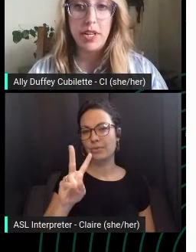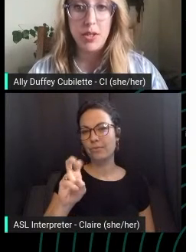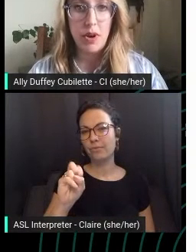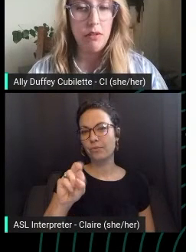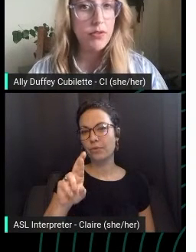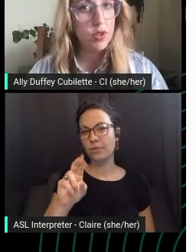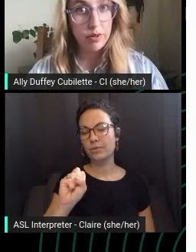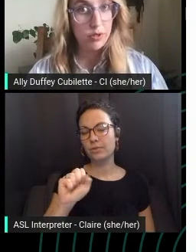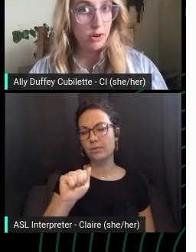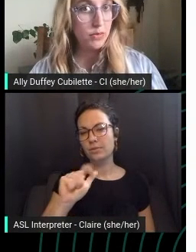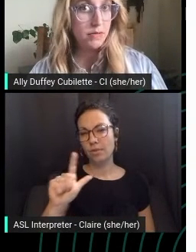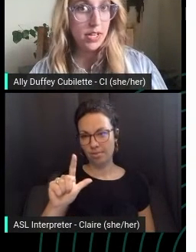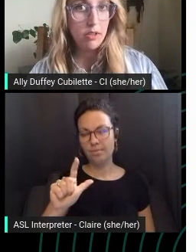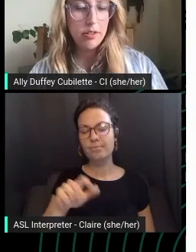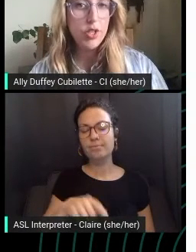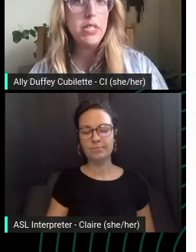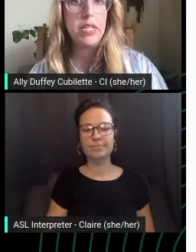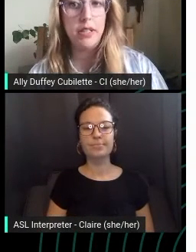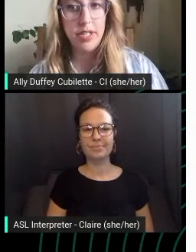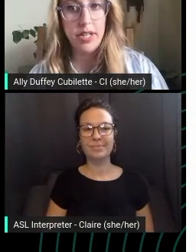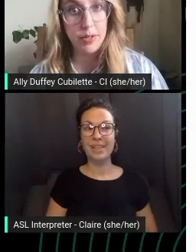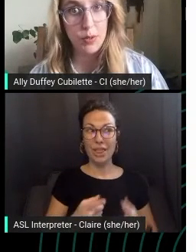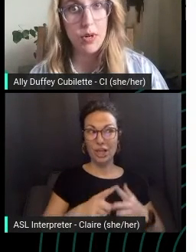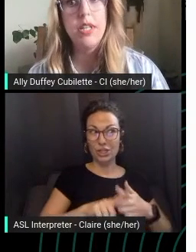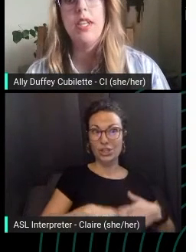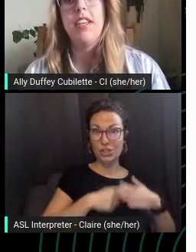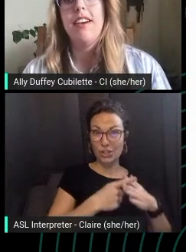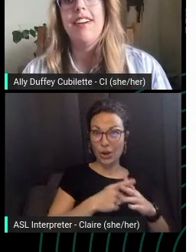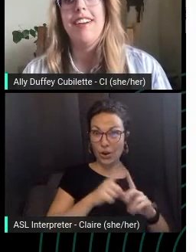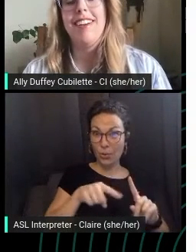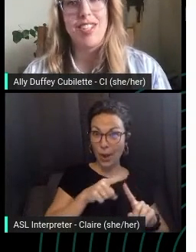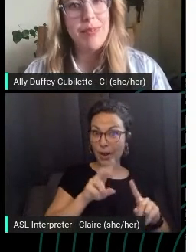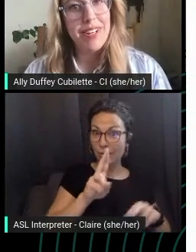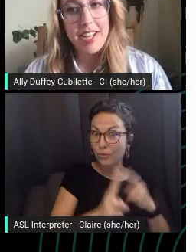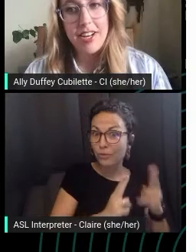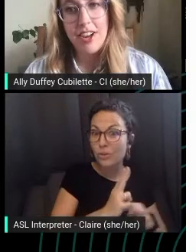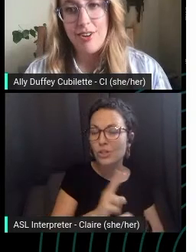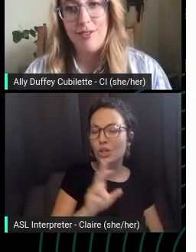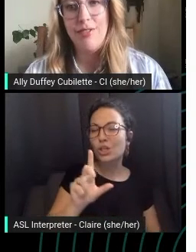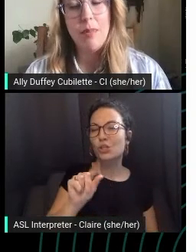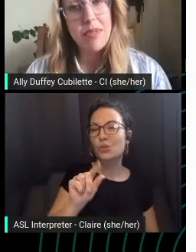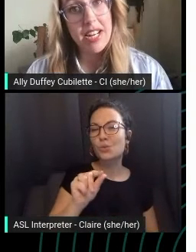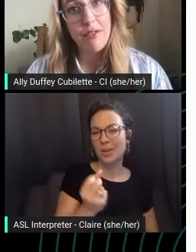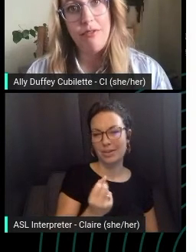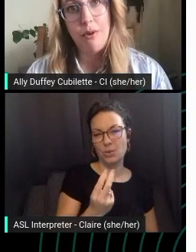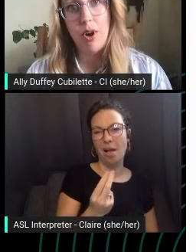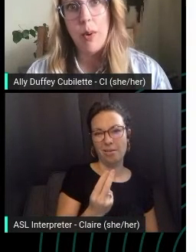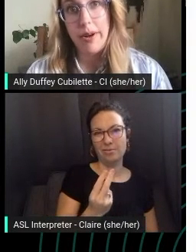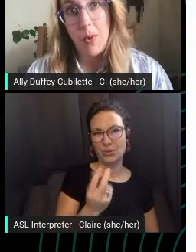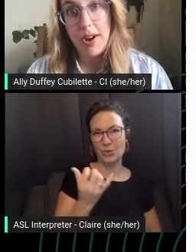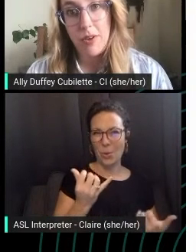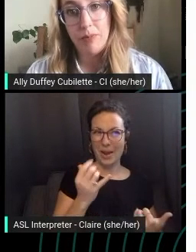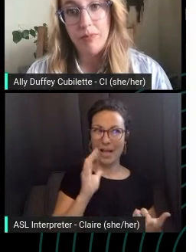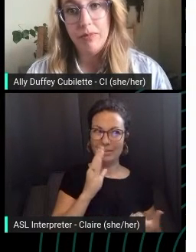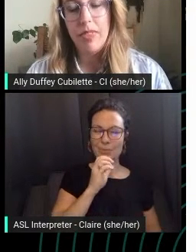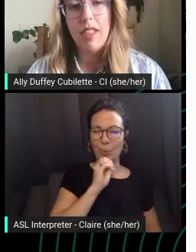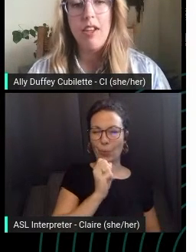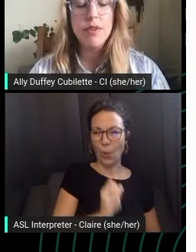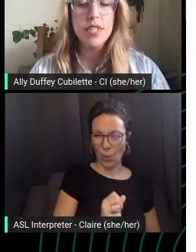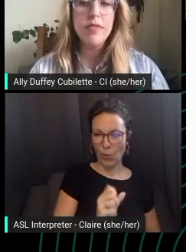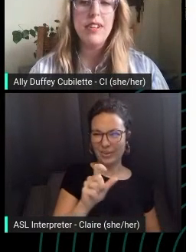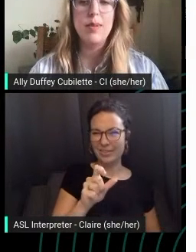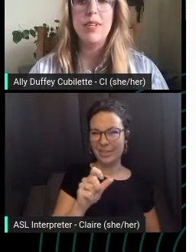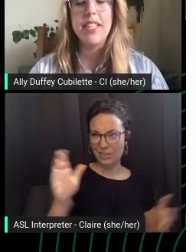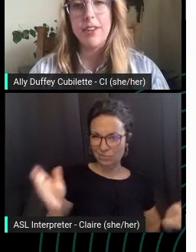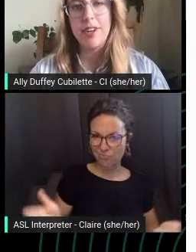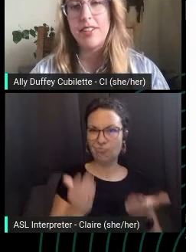released in 2012, so in terms of technology, it's kind of a dinosaur, and it's been in need of updating for quite a while. And